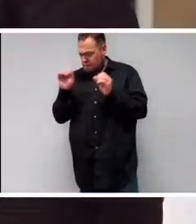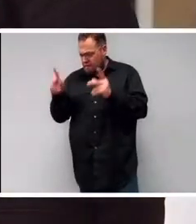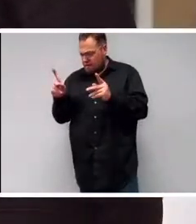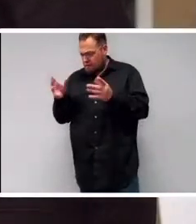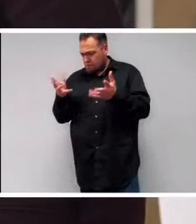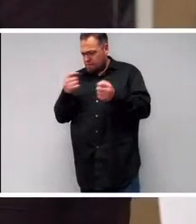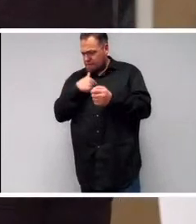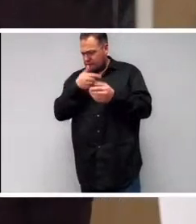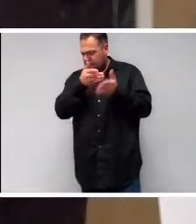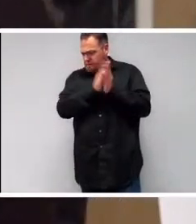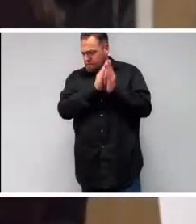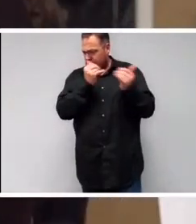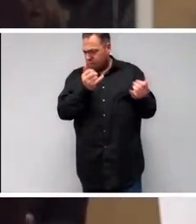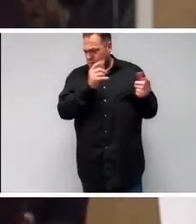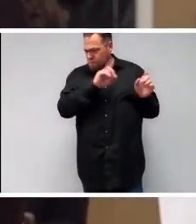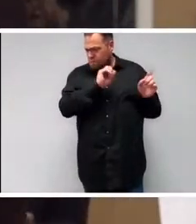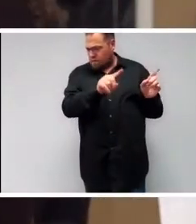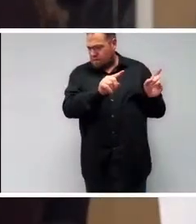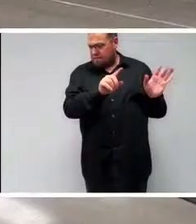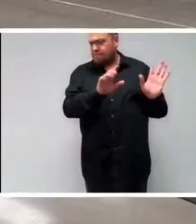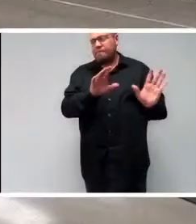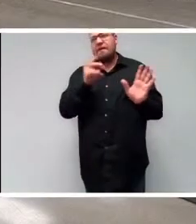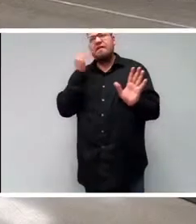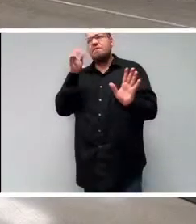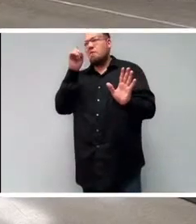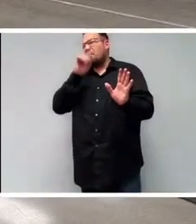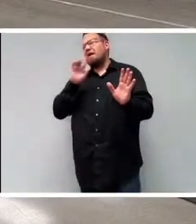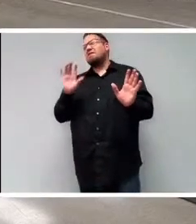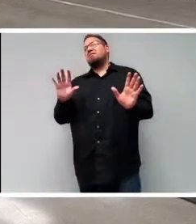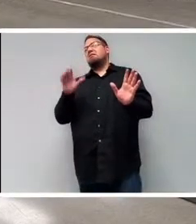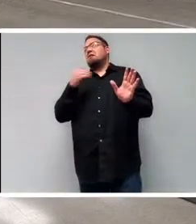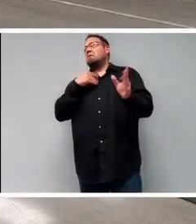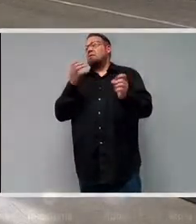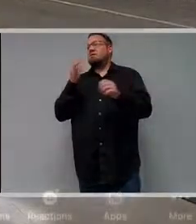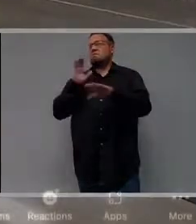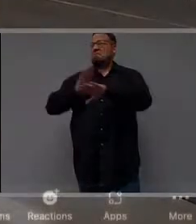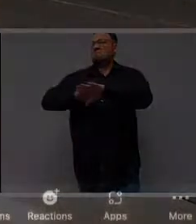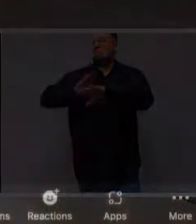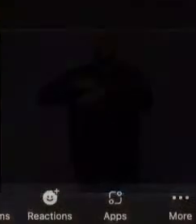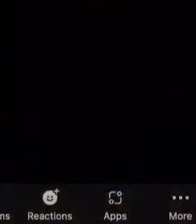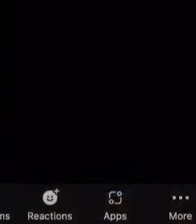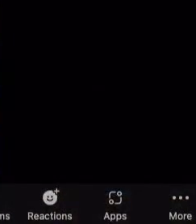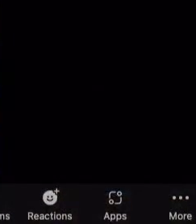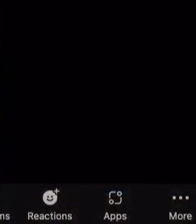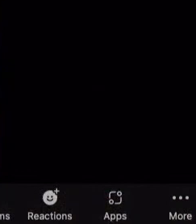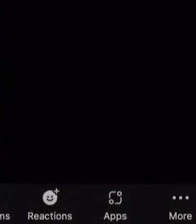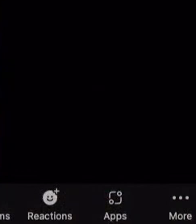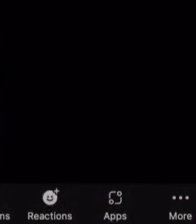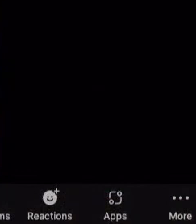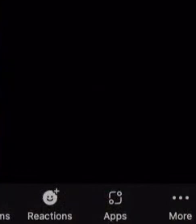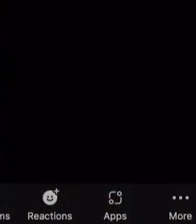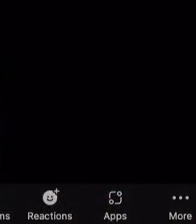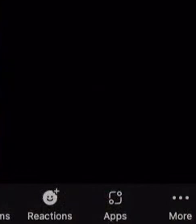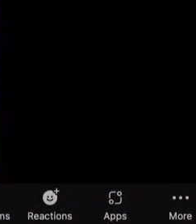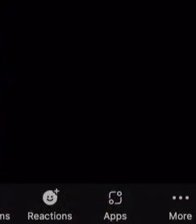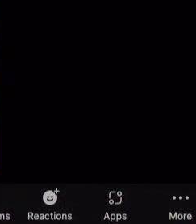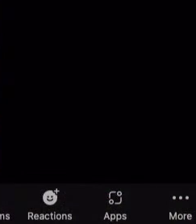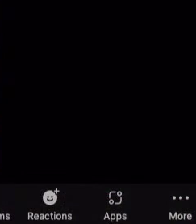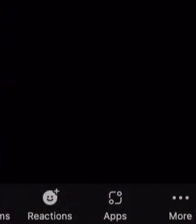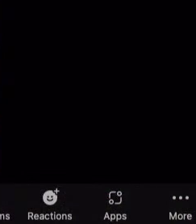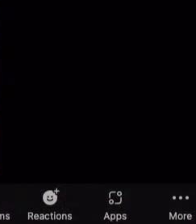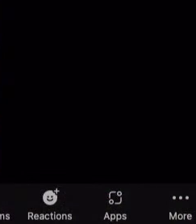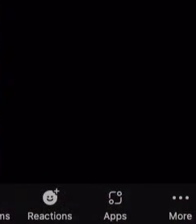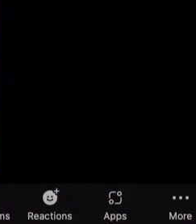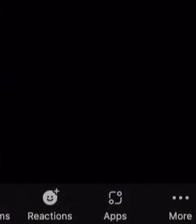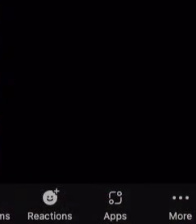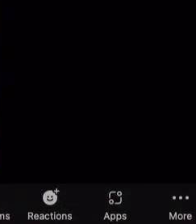question now? If you don't mind, I just wanted to harass Mike for a minute and say we'll vote no if we can